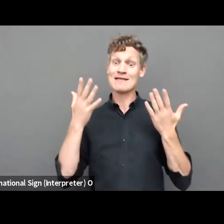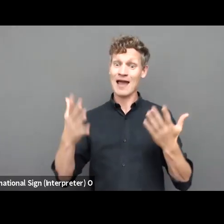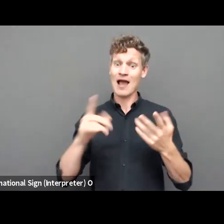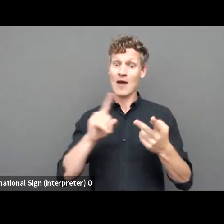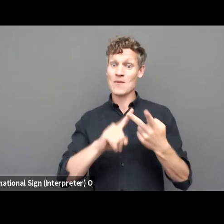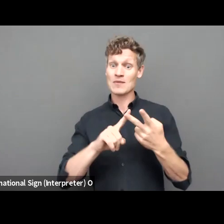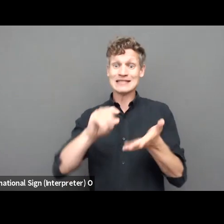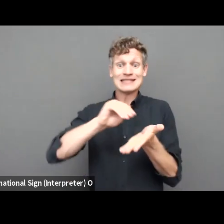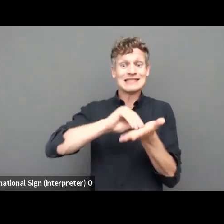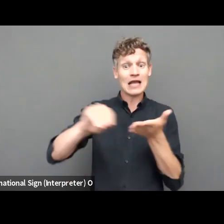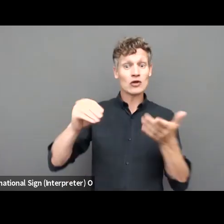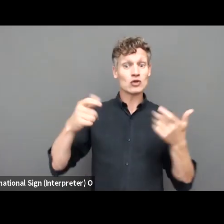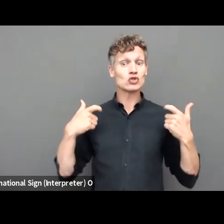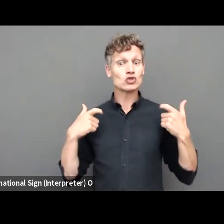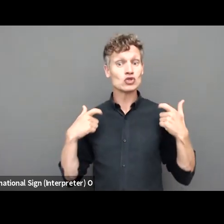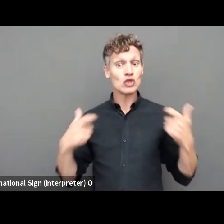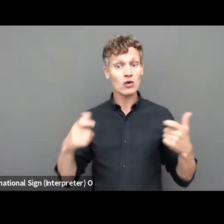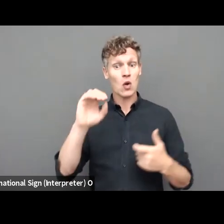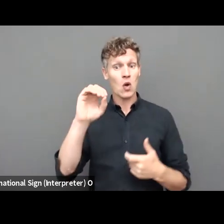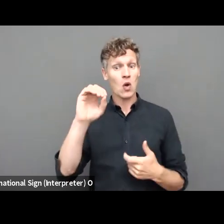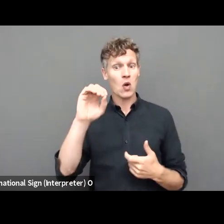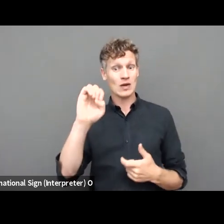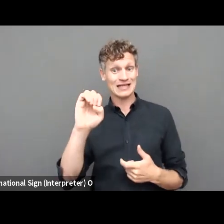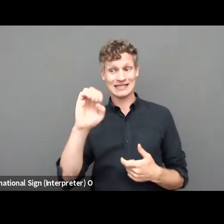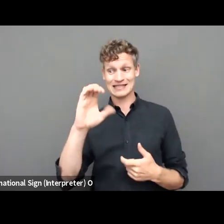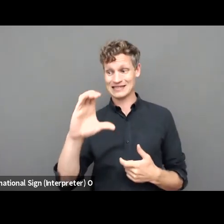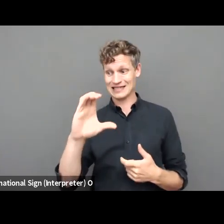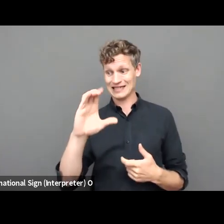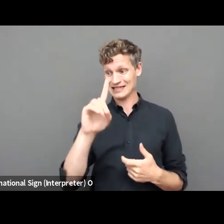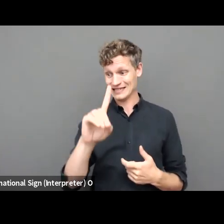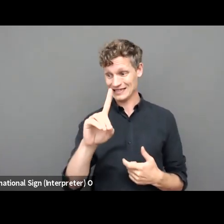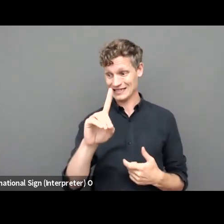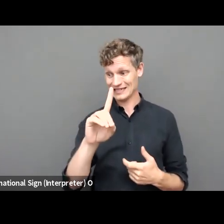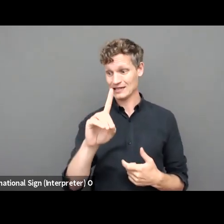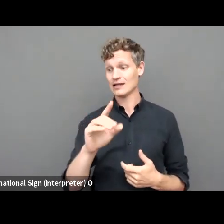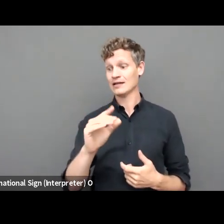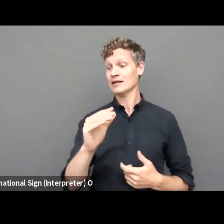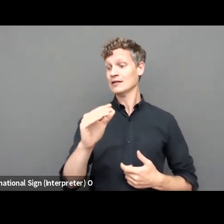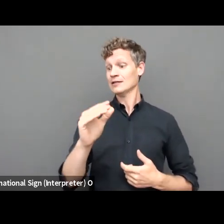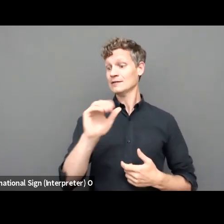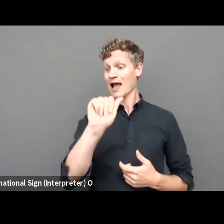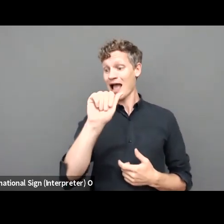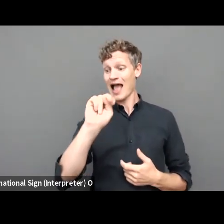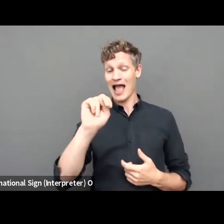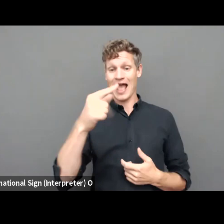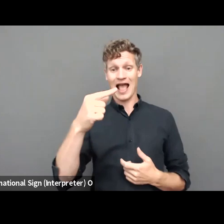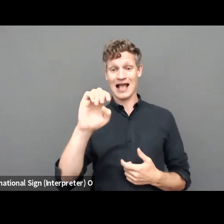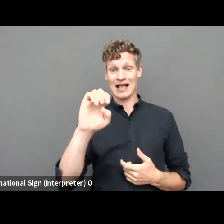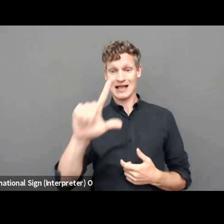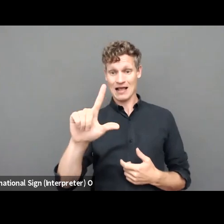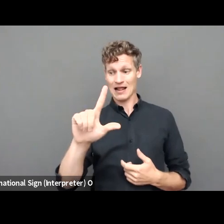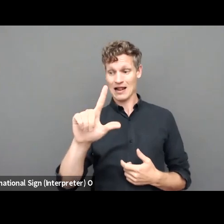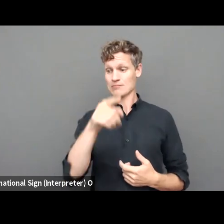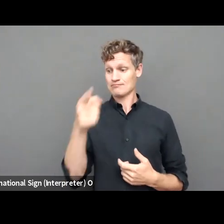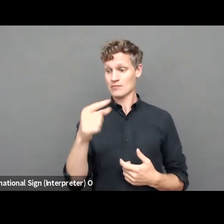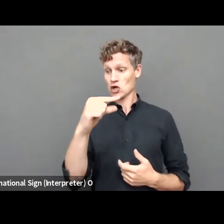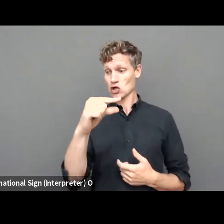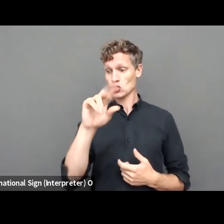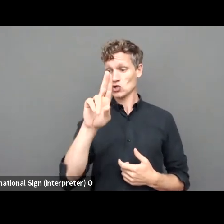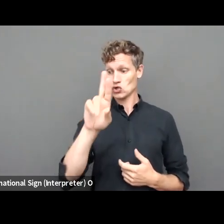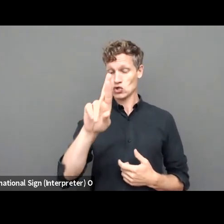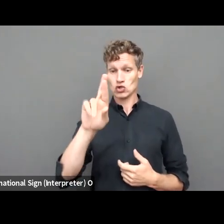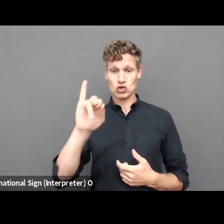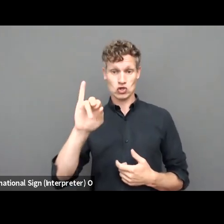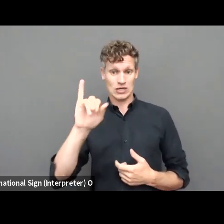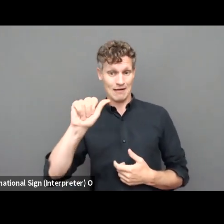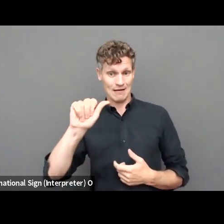OECD, Mr. Angel Gurría, to please take over now as he extends to us his closing remarks for the